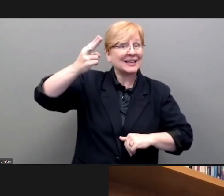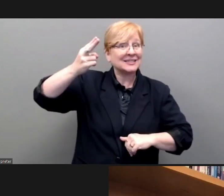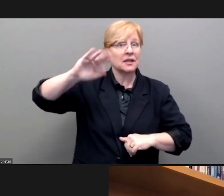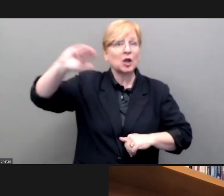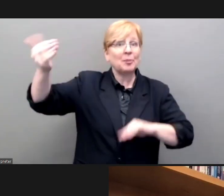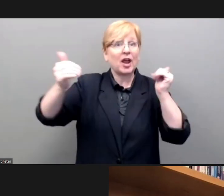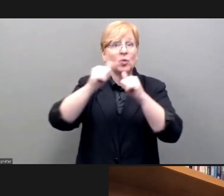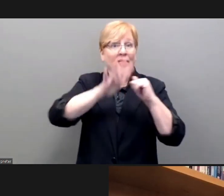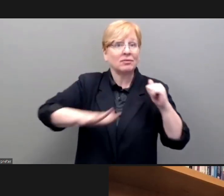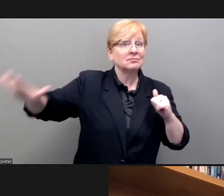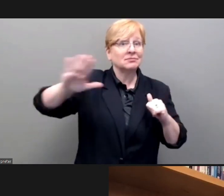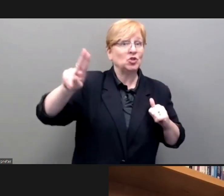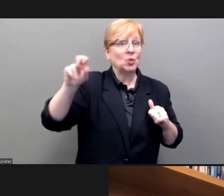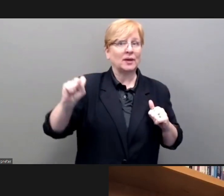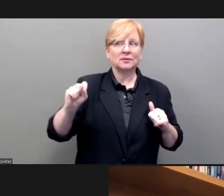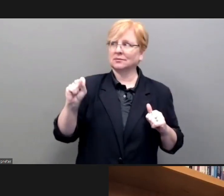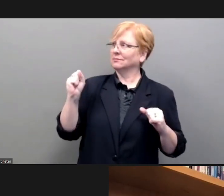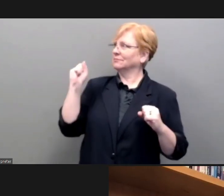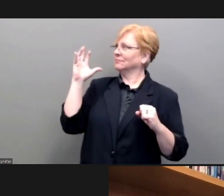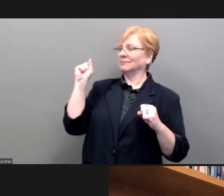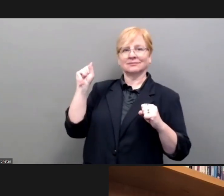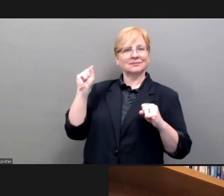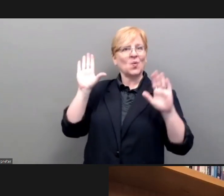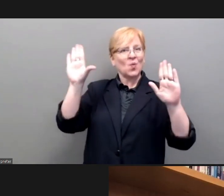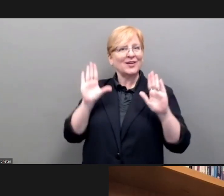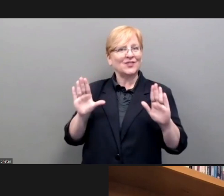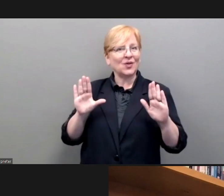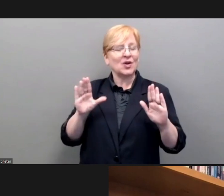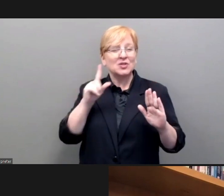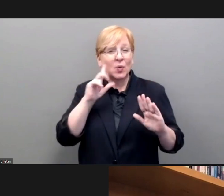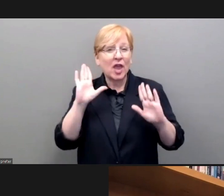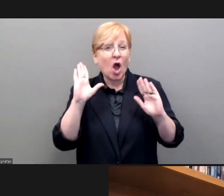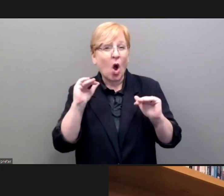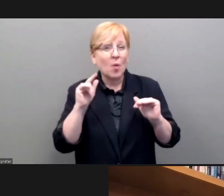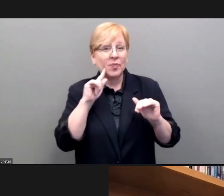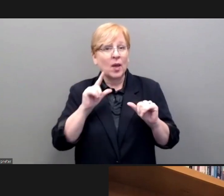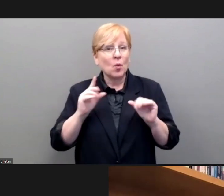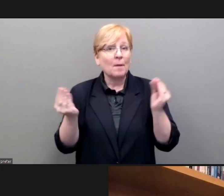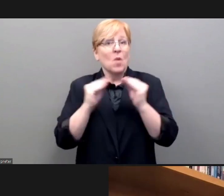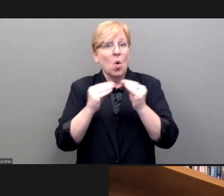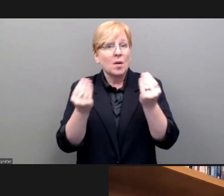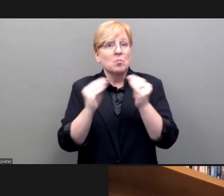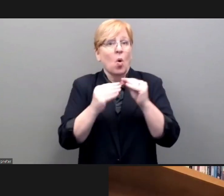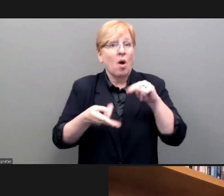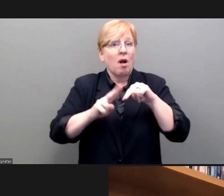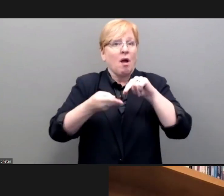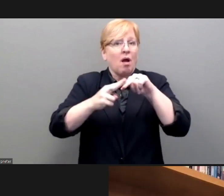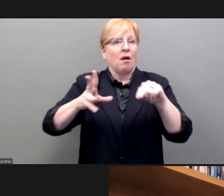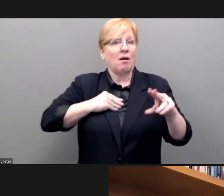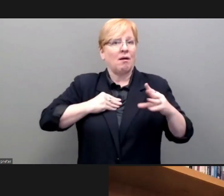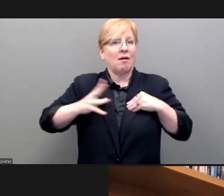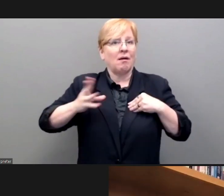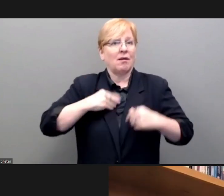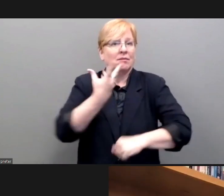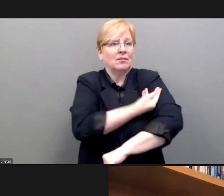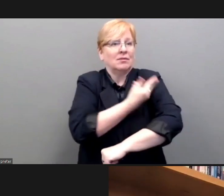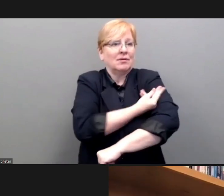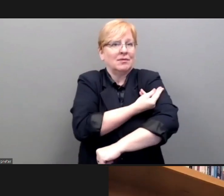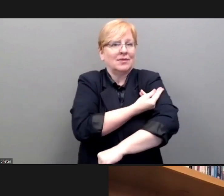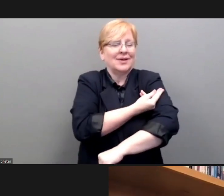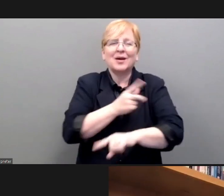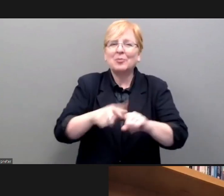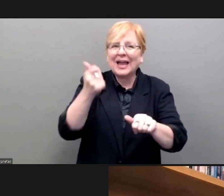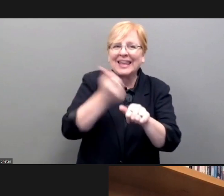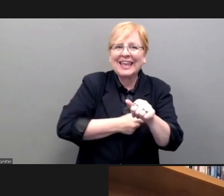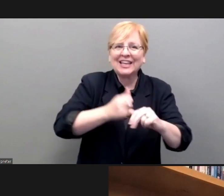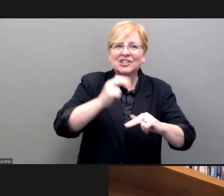they stay there and we get to 100%. But that varies correctional facility to correctional facility,